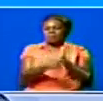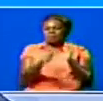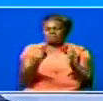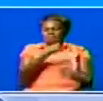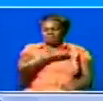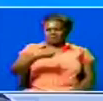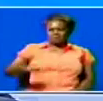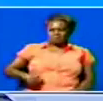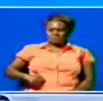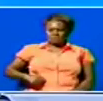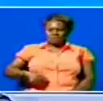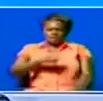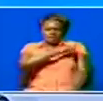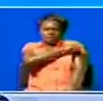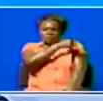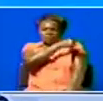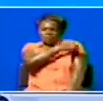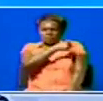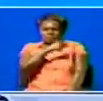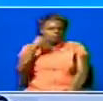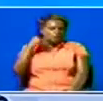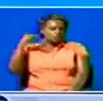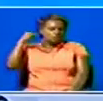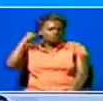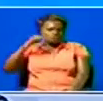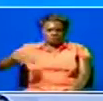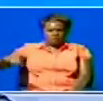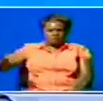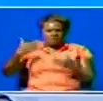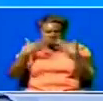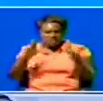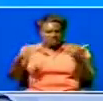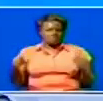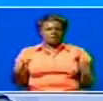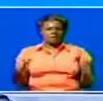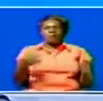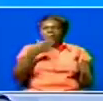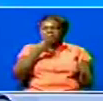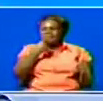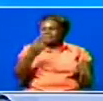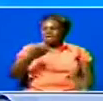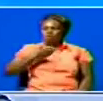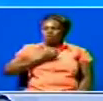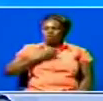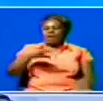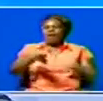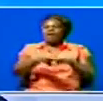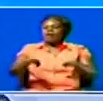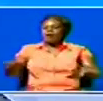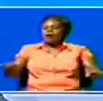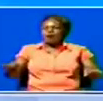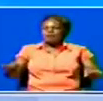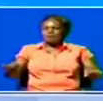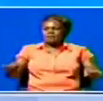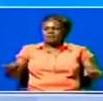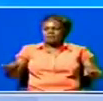Mary's Mission Hospital in Elementaita, Nakuru County, appear far from over. A man claiming ownership of the parcel of land in Elementaita